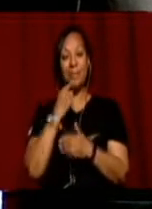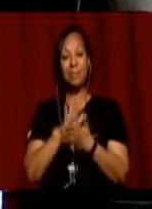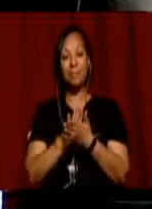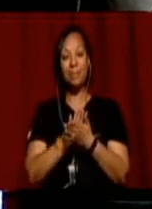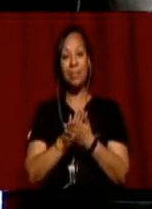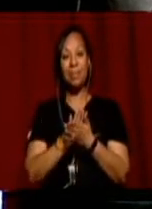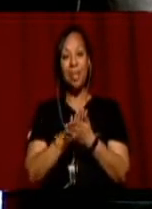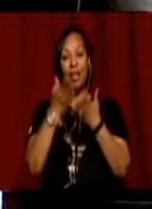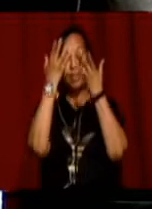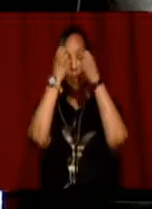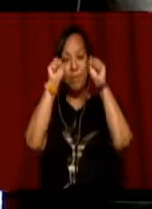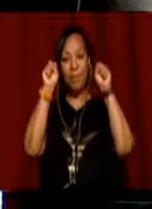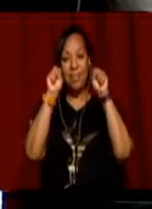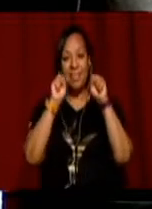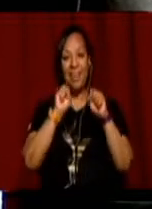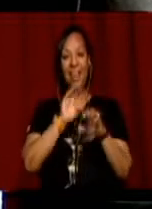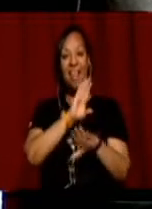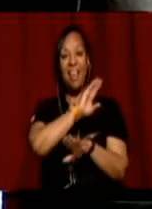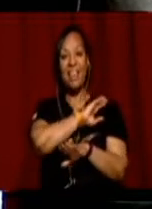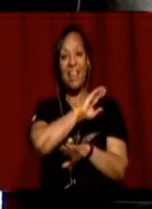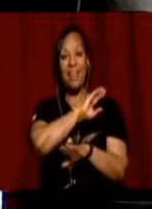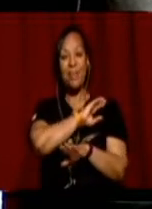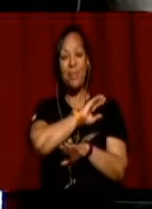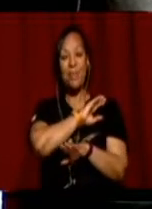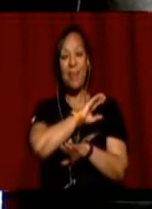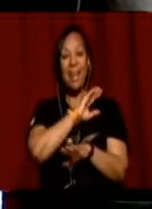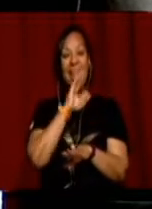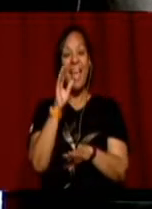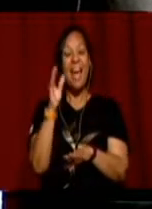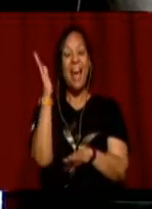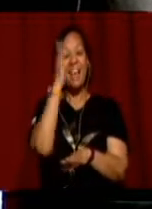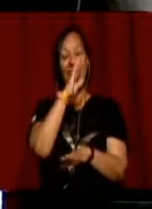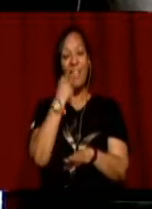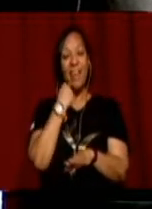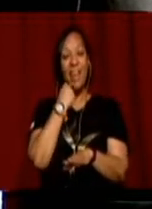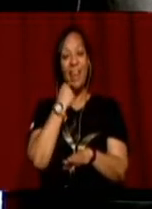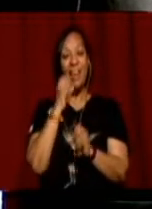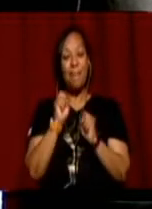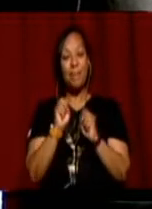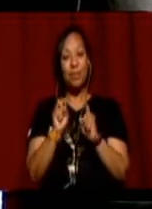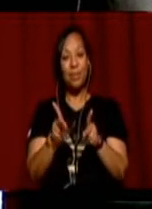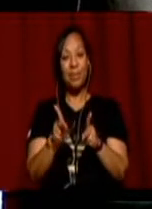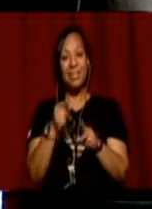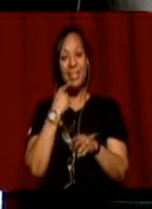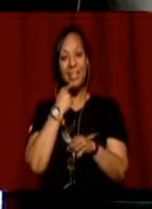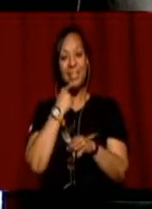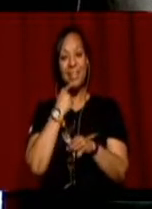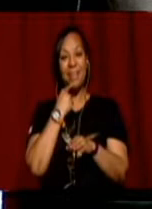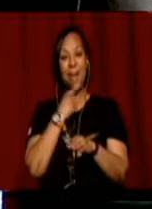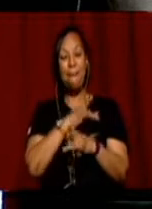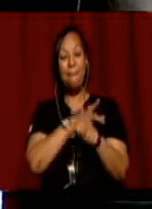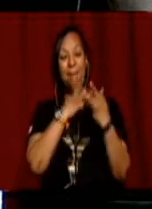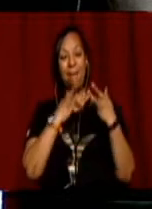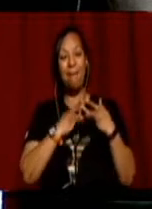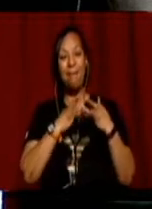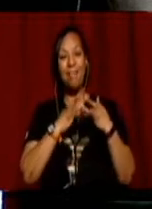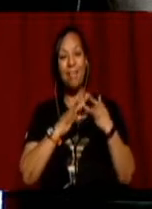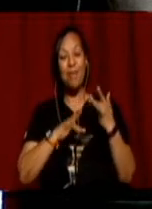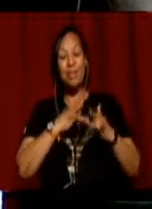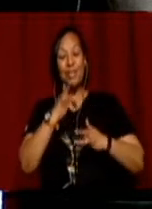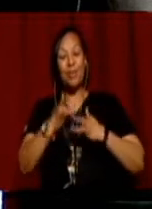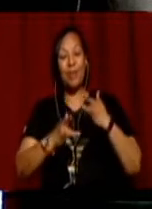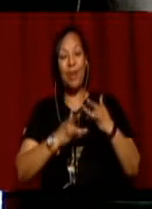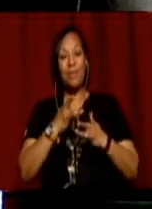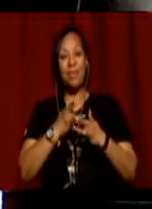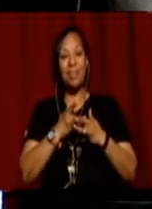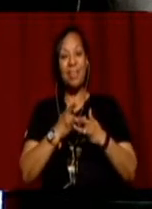to the president of the county board. I've never had a chance to say this to you, but my heart was so overwhelmed when